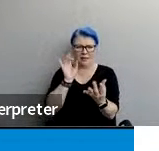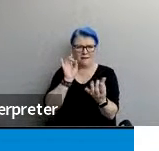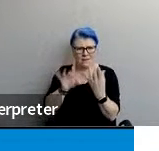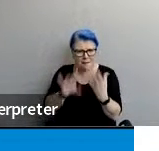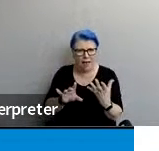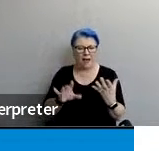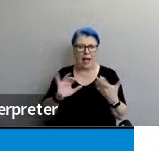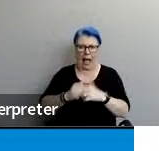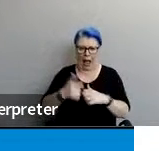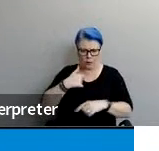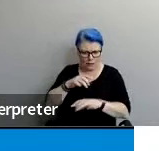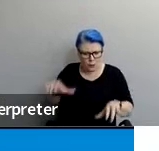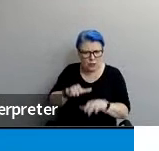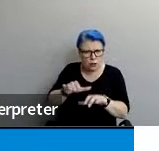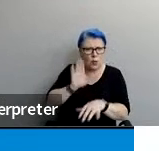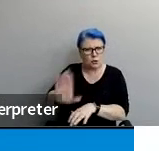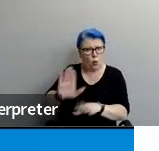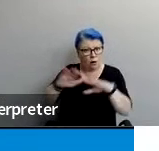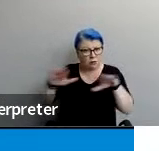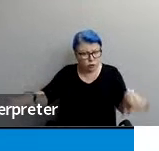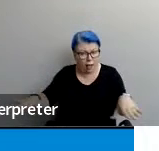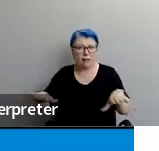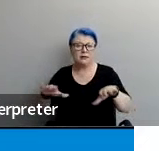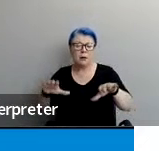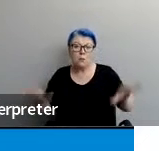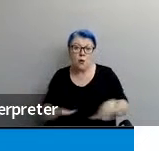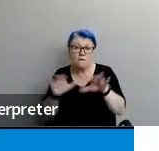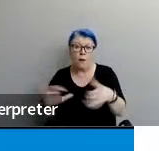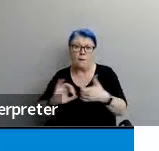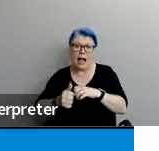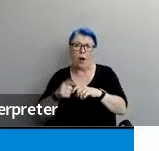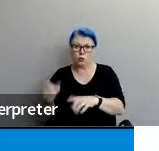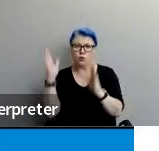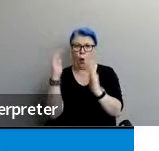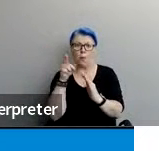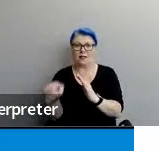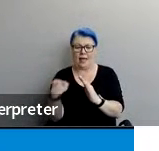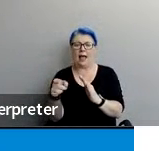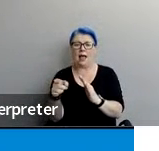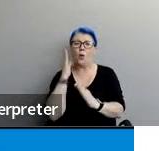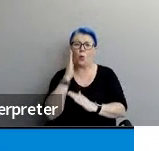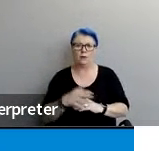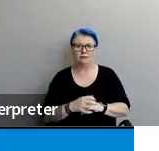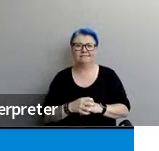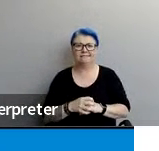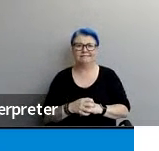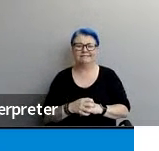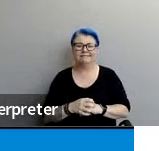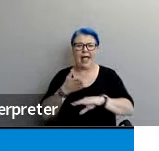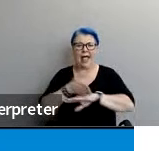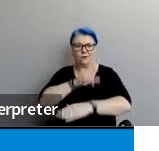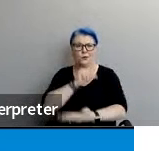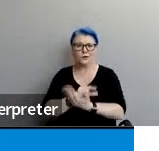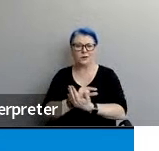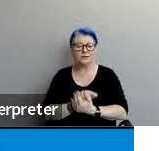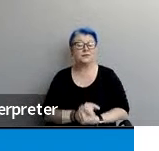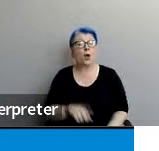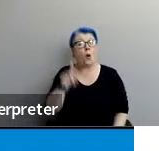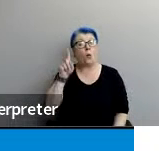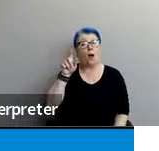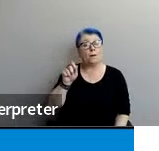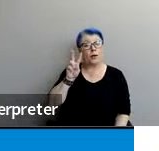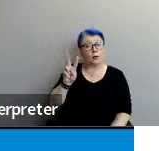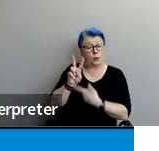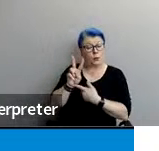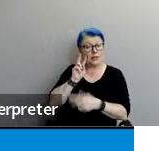we do? Is your child performing where you perform after they graduate? 1.2 is really looking at